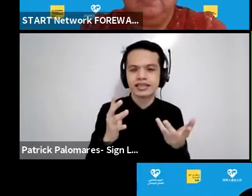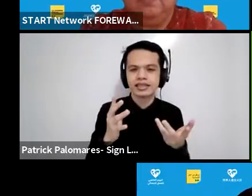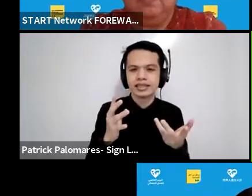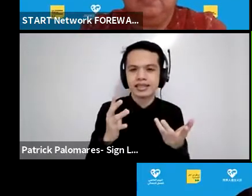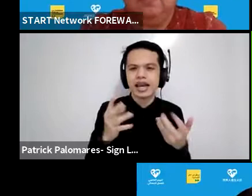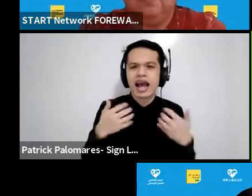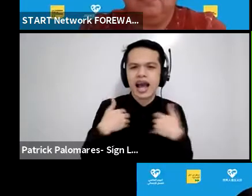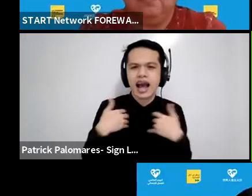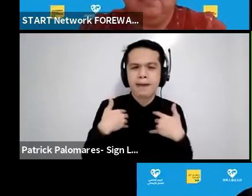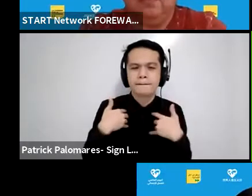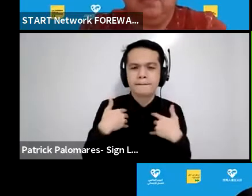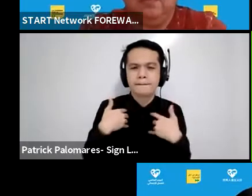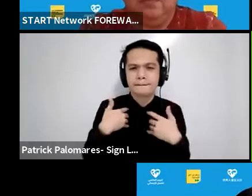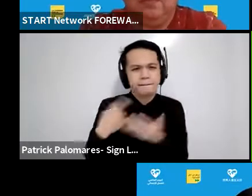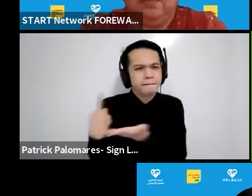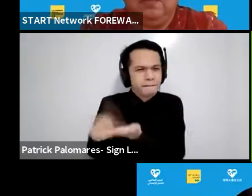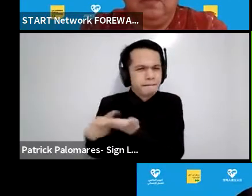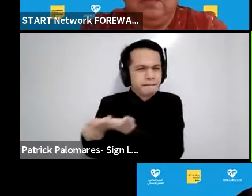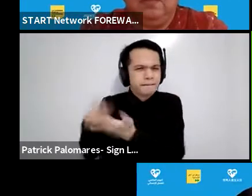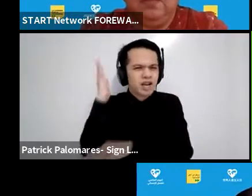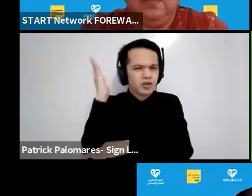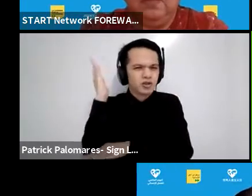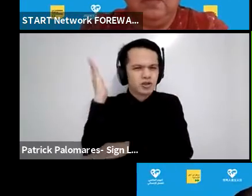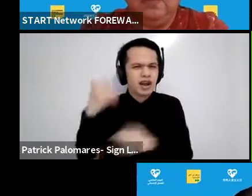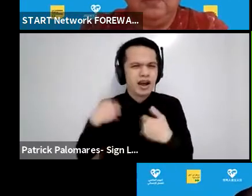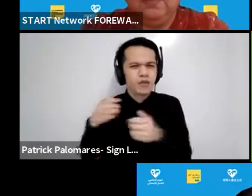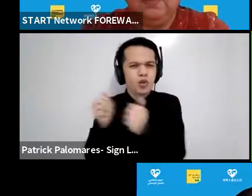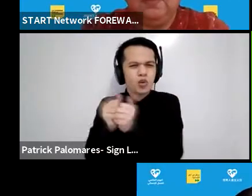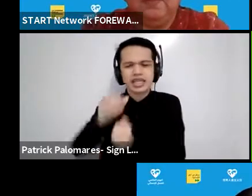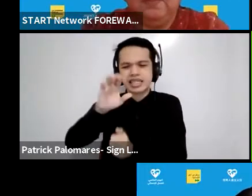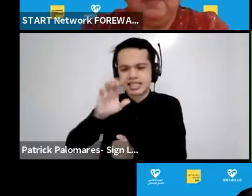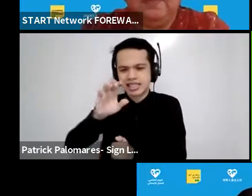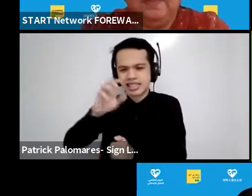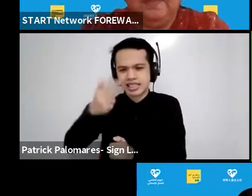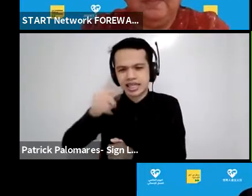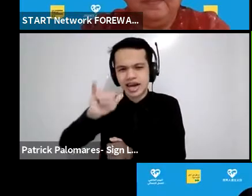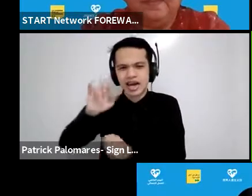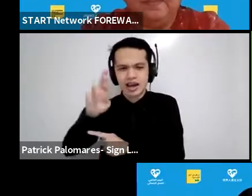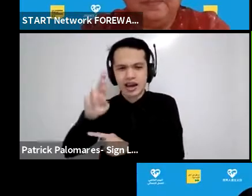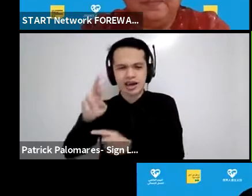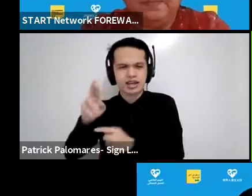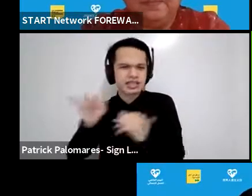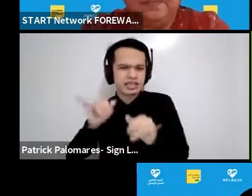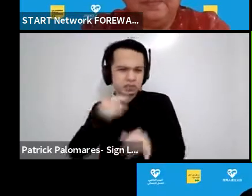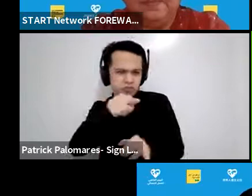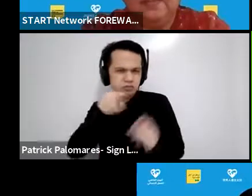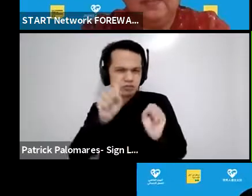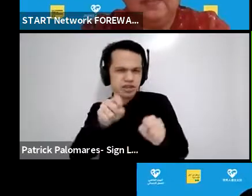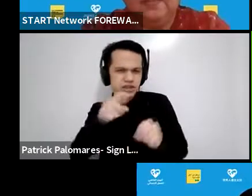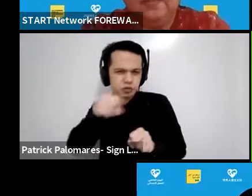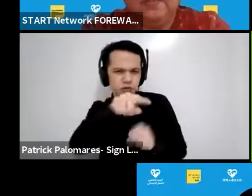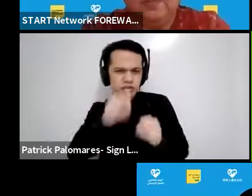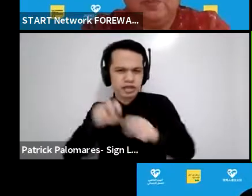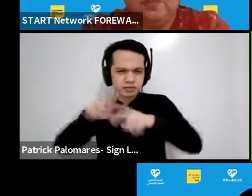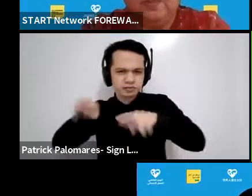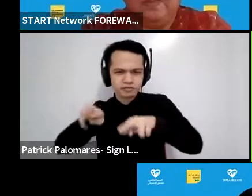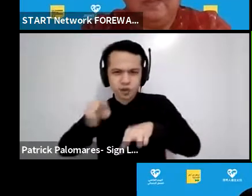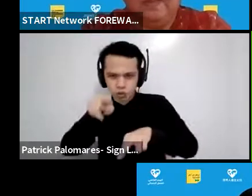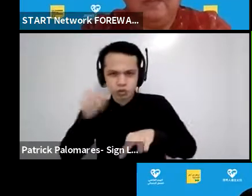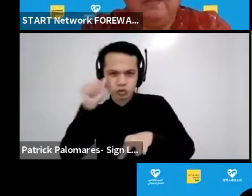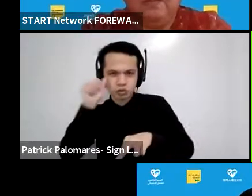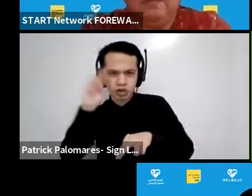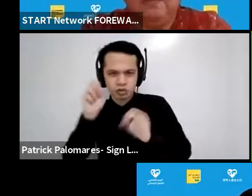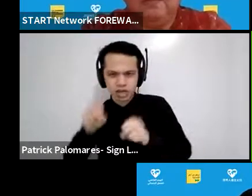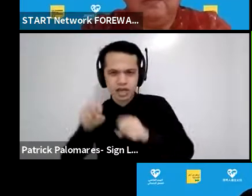have an exploratory talk with CGIR on this, and maybe do a research on this, Atom. We're